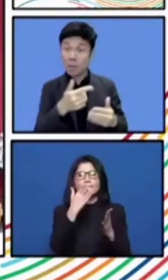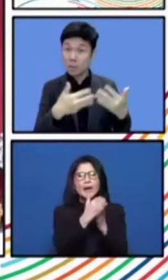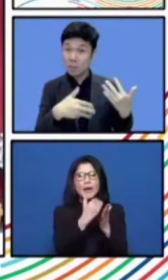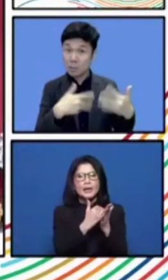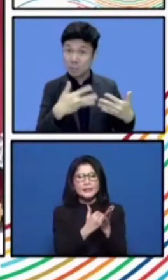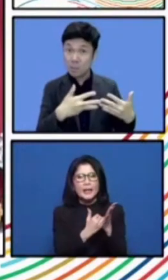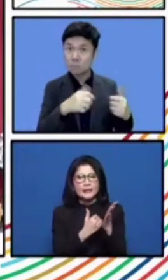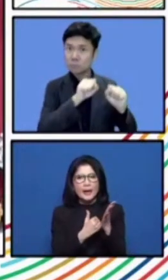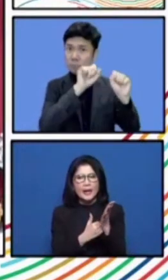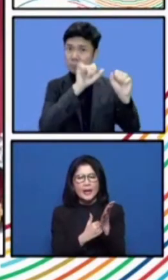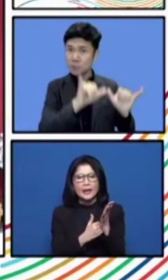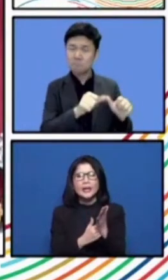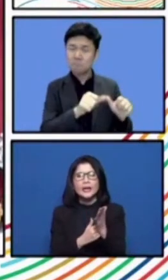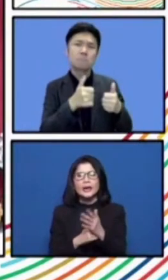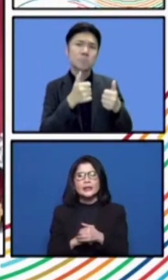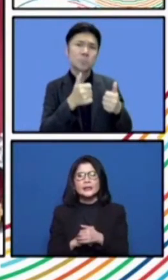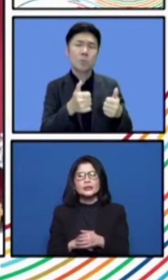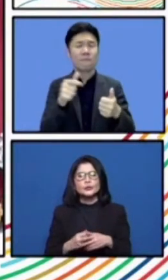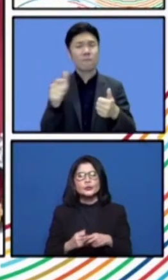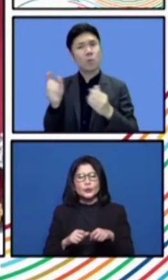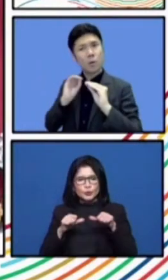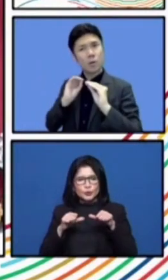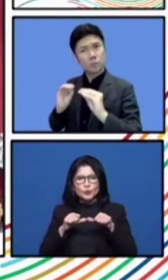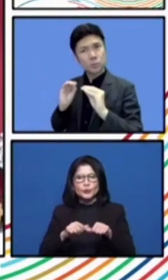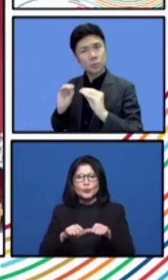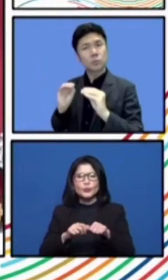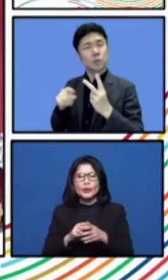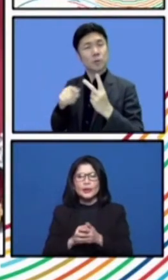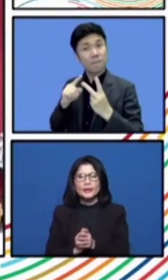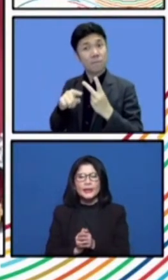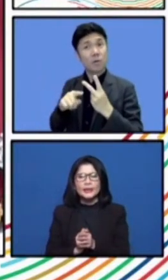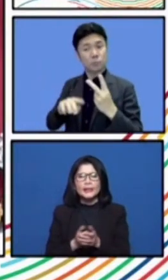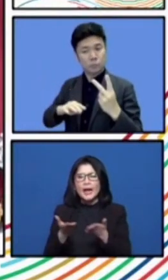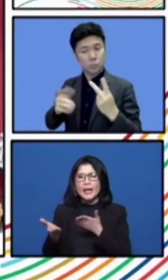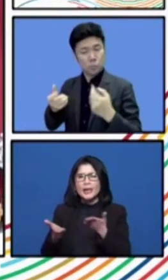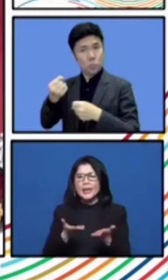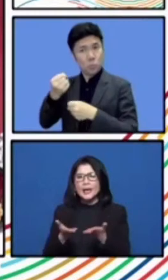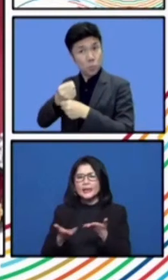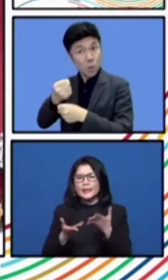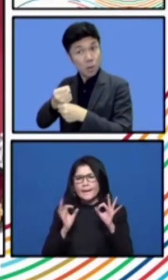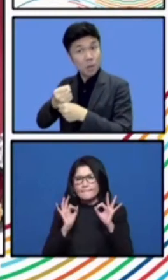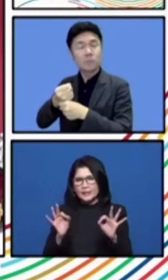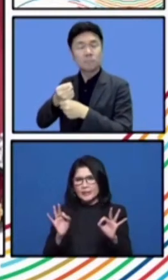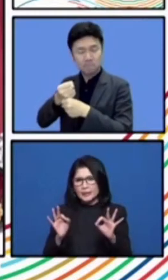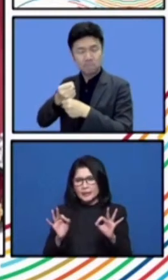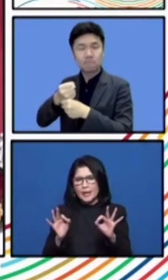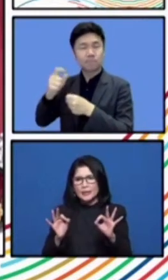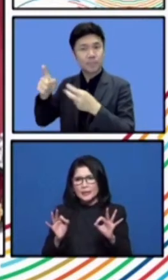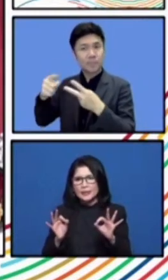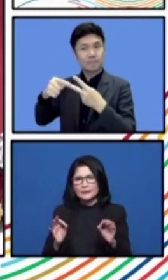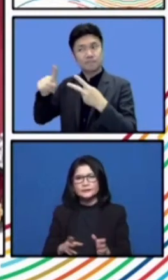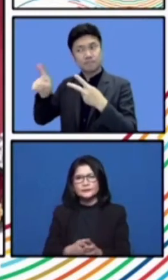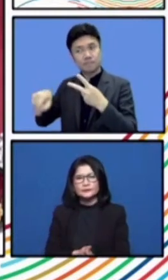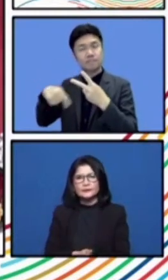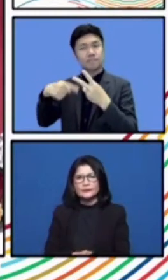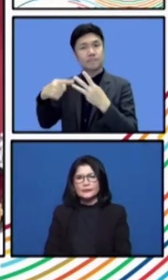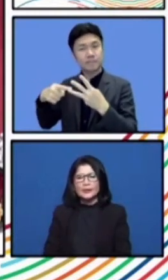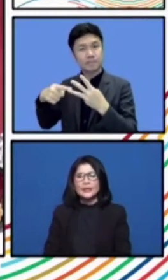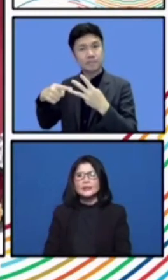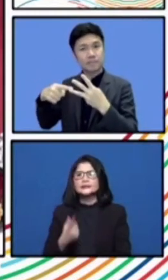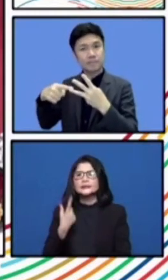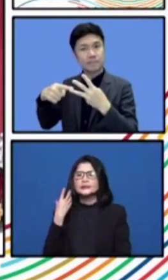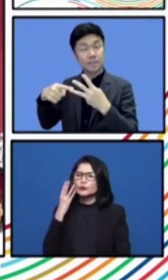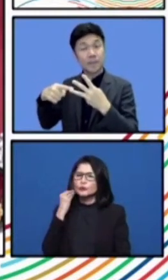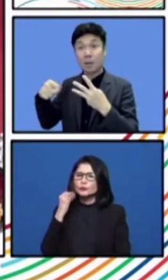service especially for working age persons with disabilities and you also highlighted the importance of social and